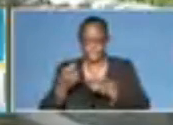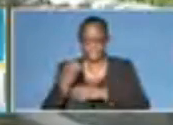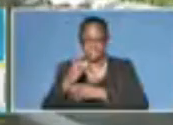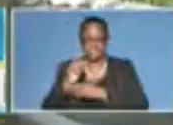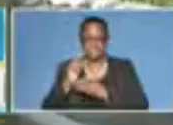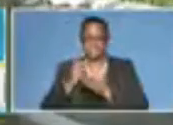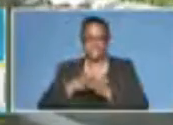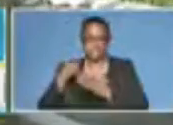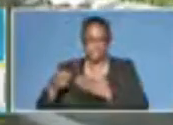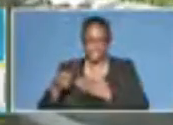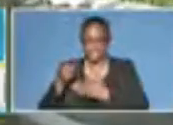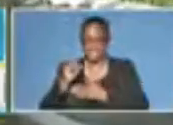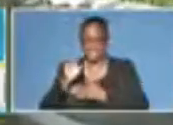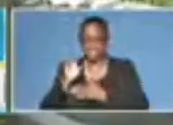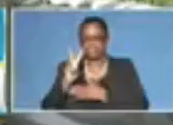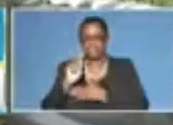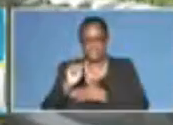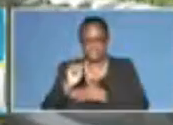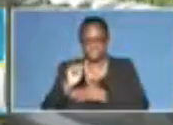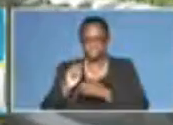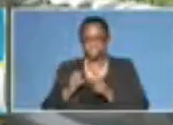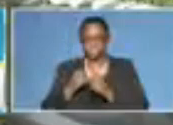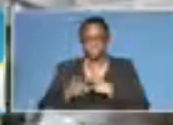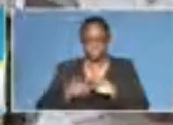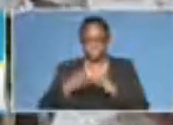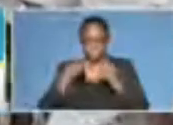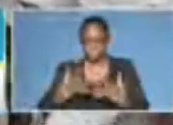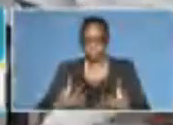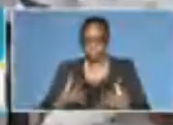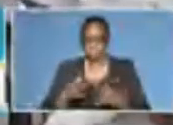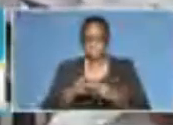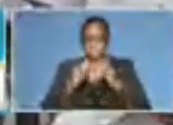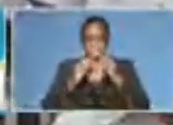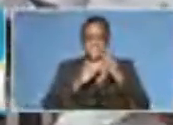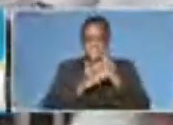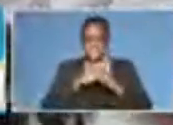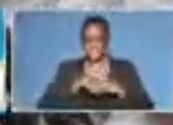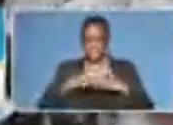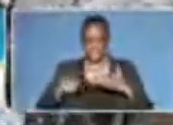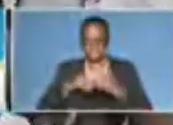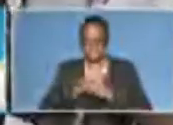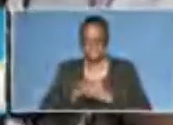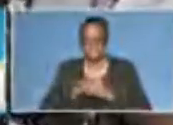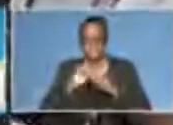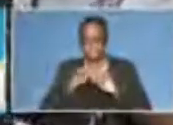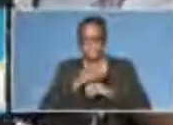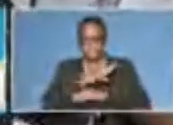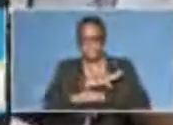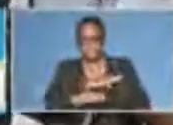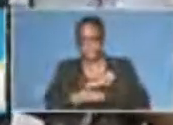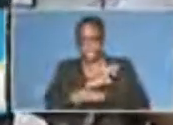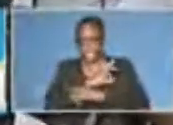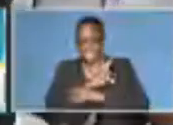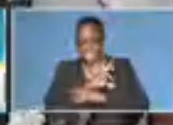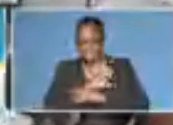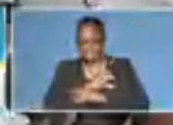you look at it, that's in the millions of dollars that's being lost. Commander Bertram Bolag has been charged with heading the task force, which